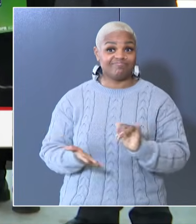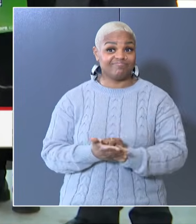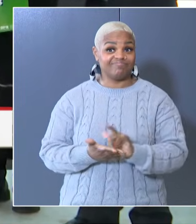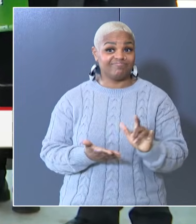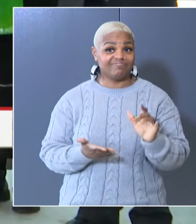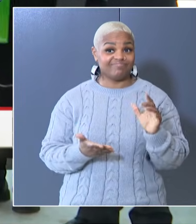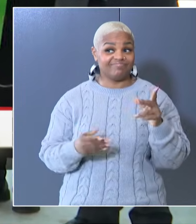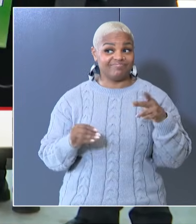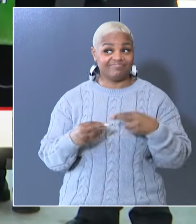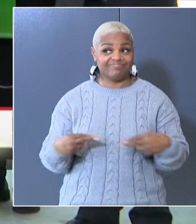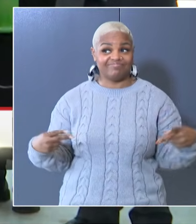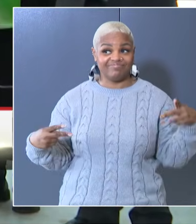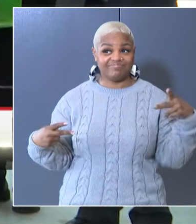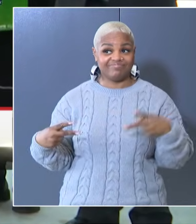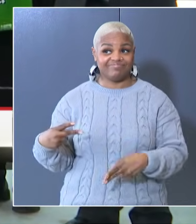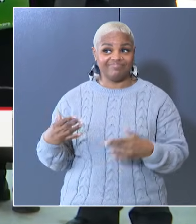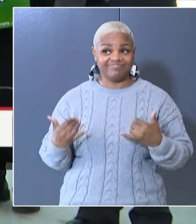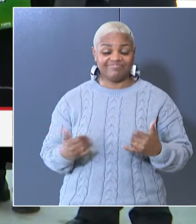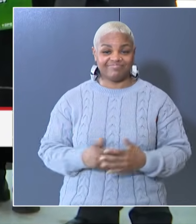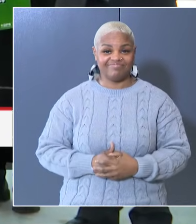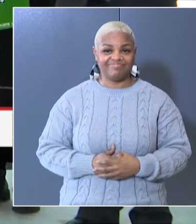ribbon. Madam Mayor.